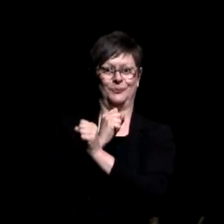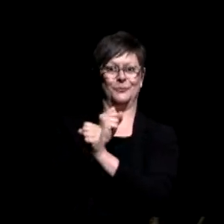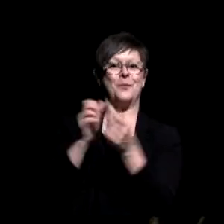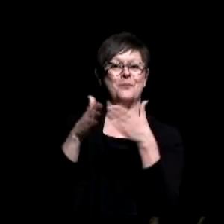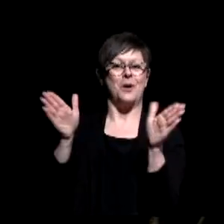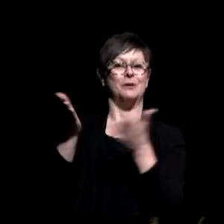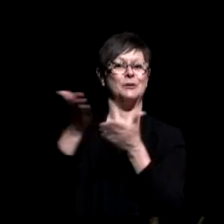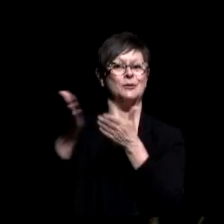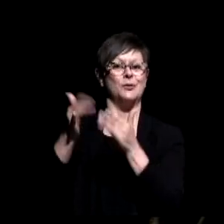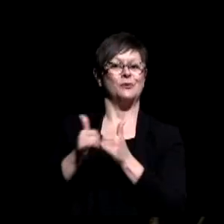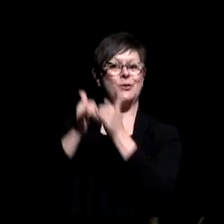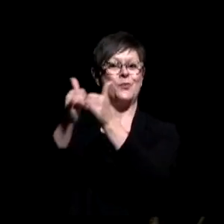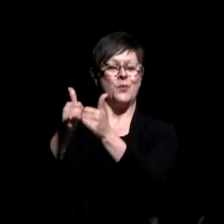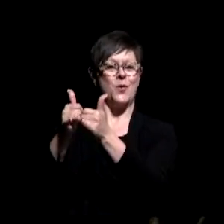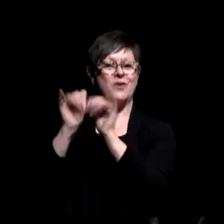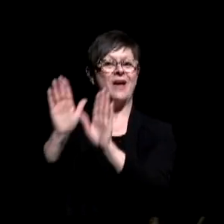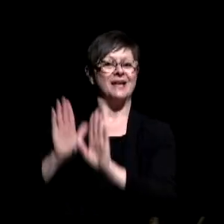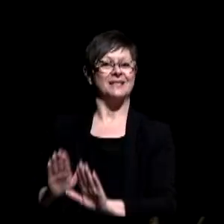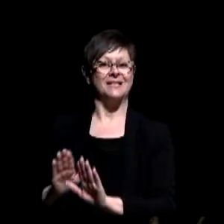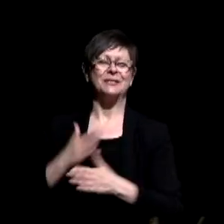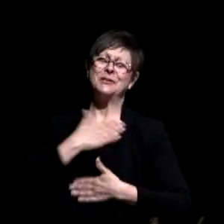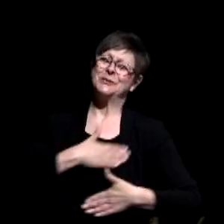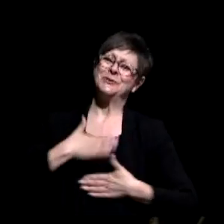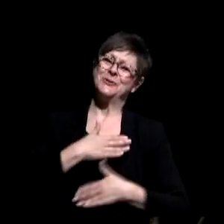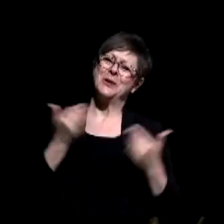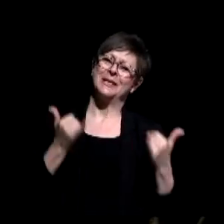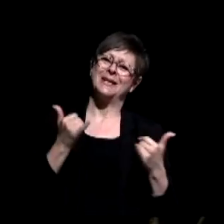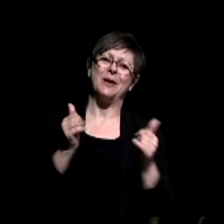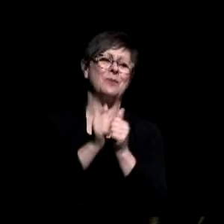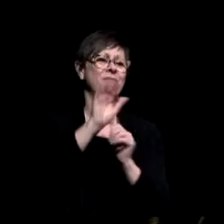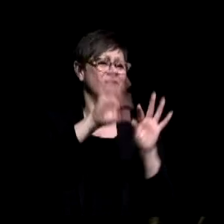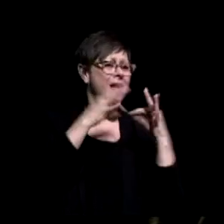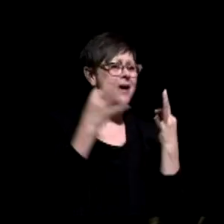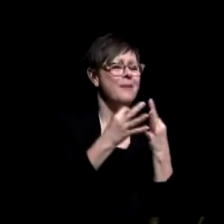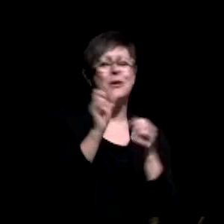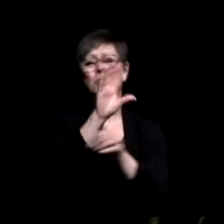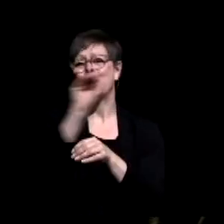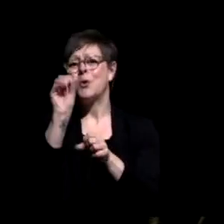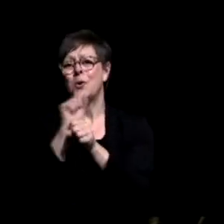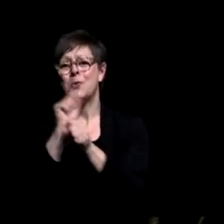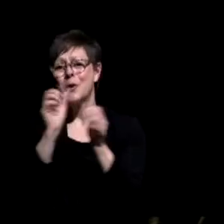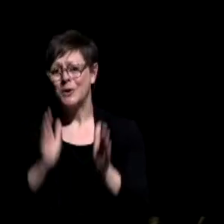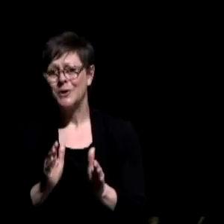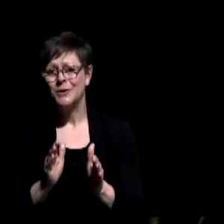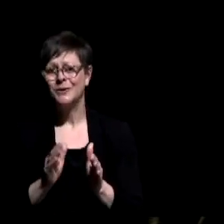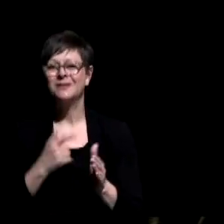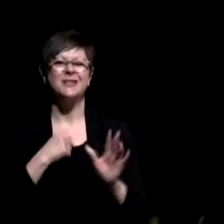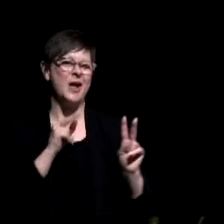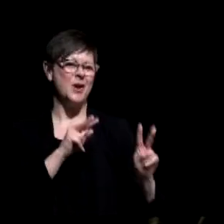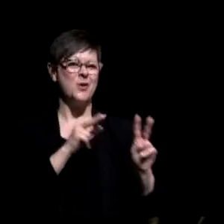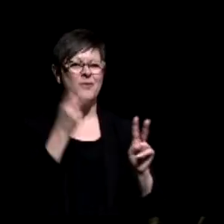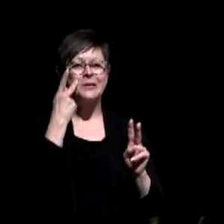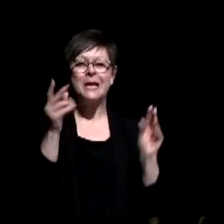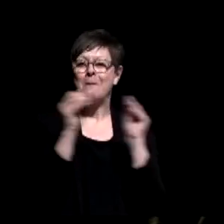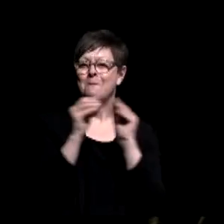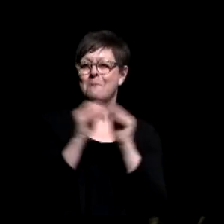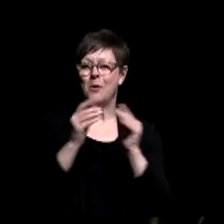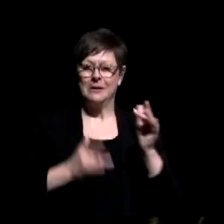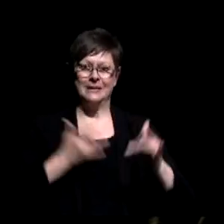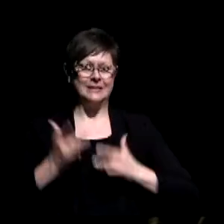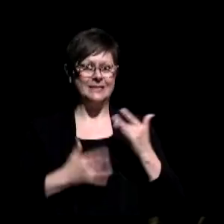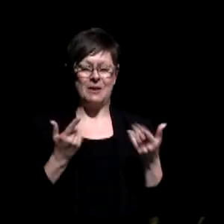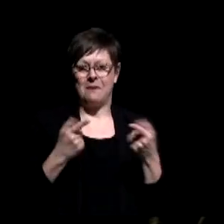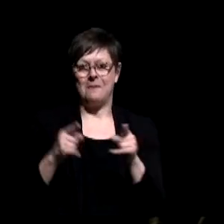of Excellence. Enjoy this moment with your families and your colleagues, and I look forward to seeing more great things from the public service of Newfoundland